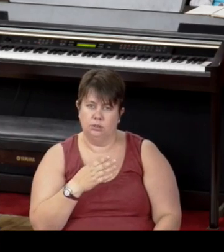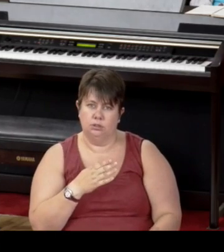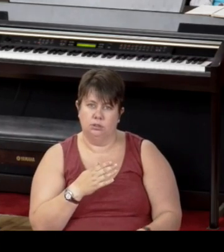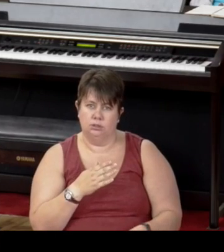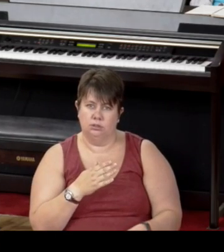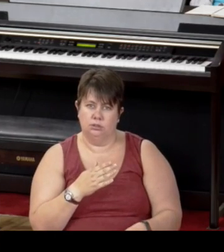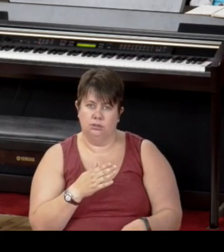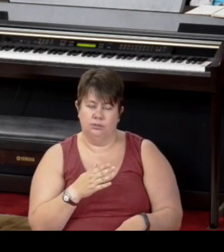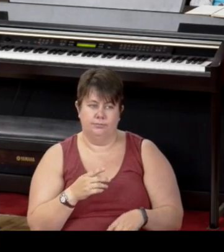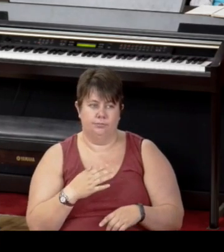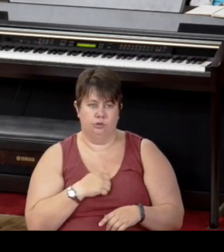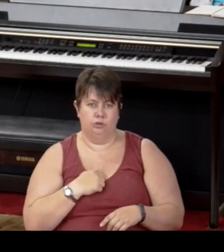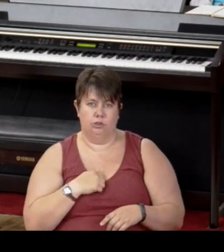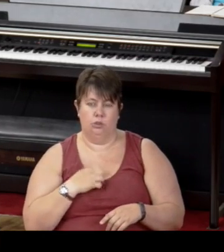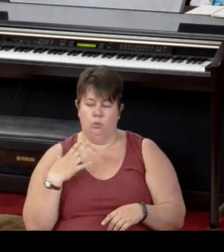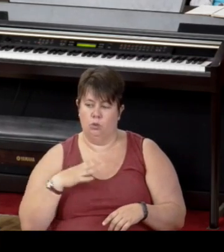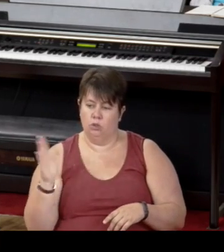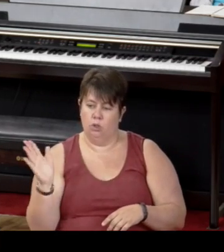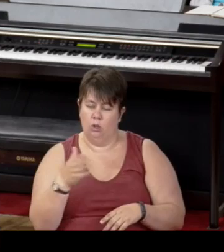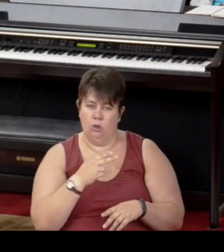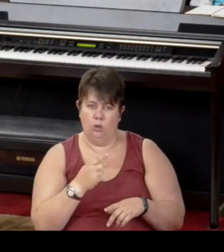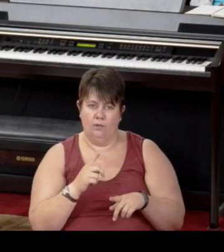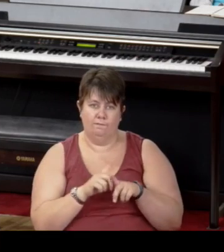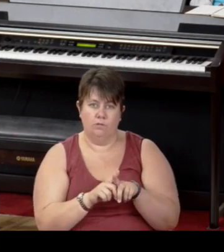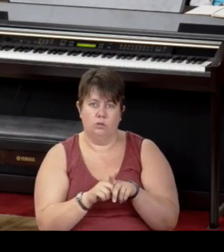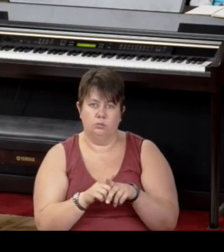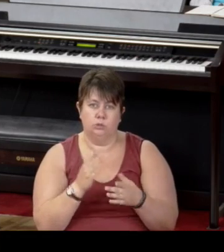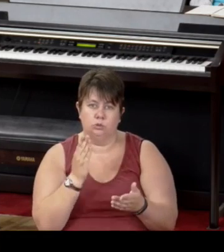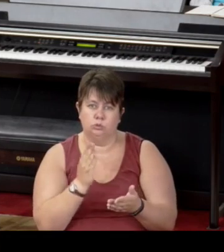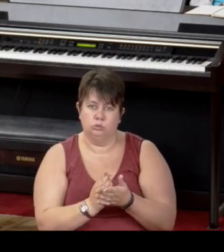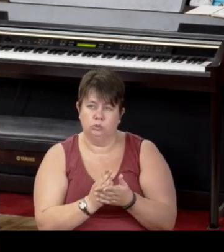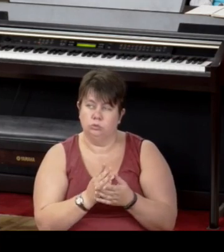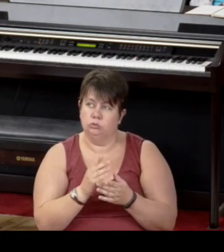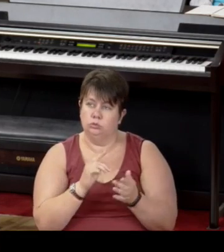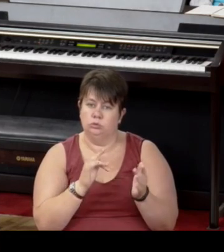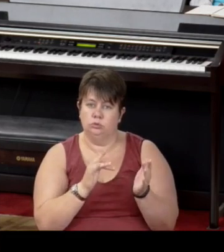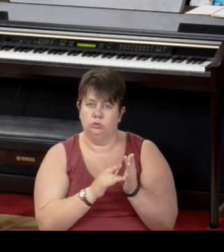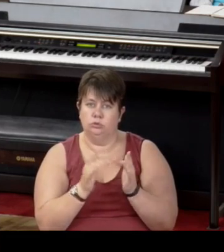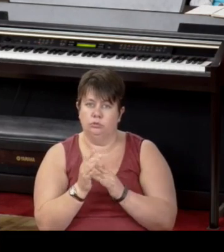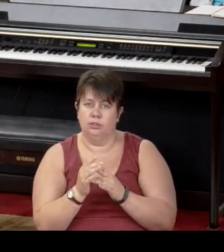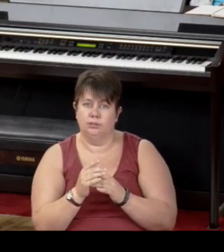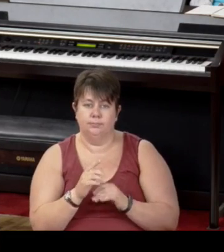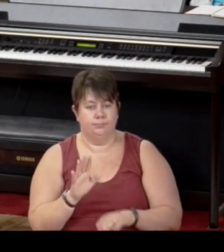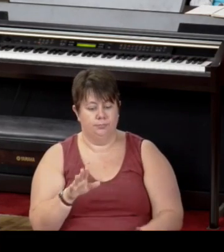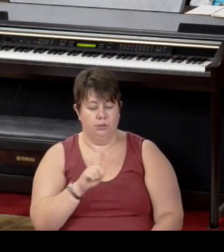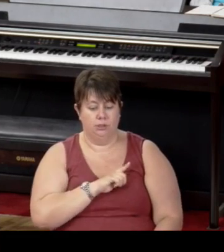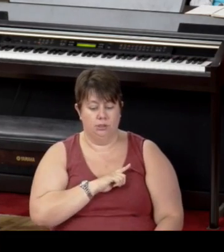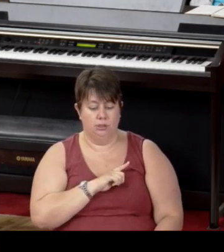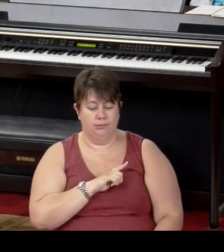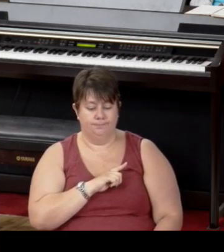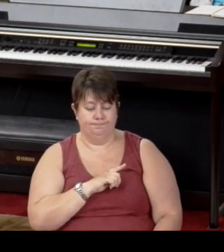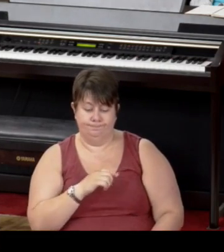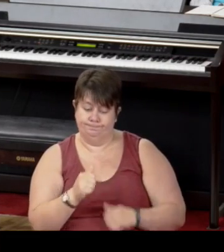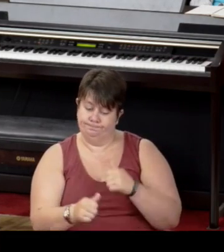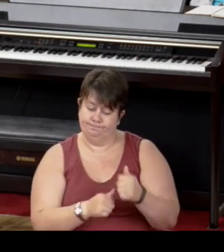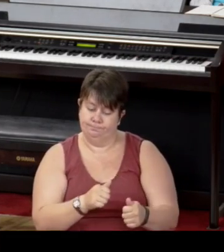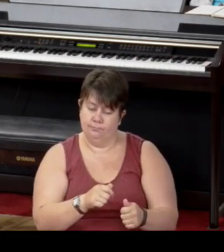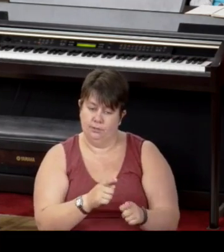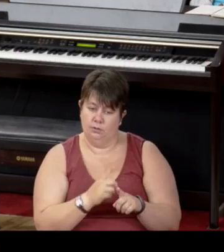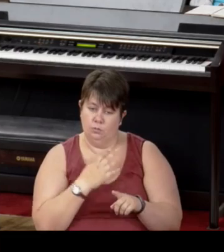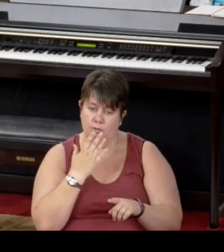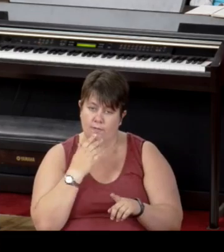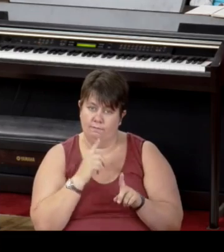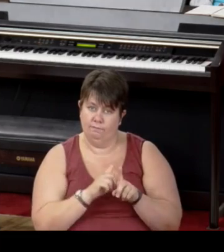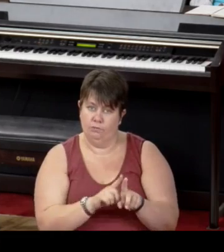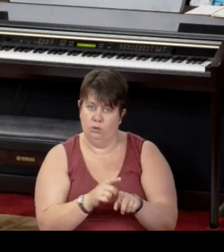He wants his followers to be true to him. We know that because he commends them for being true to his name, but also he